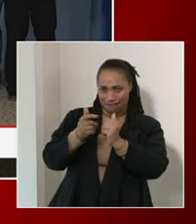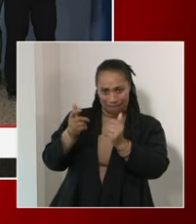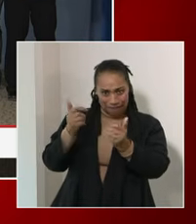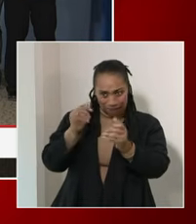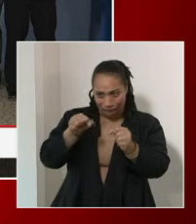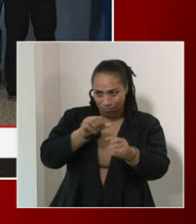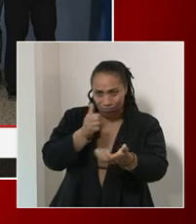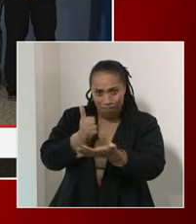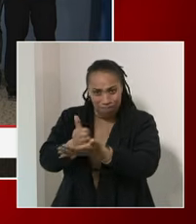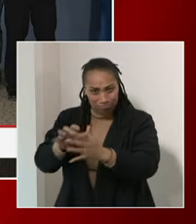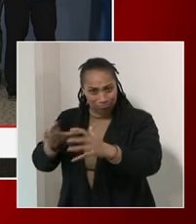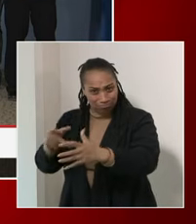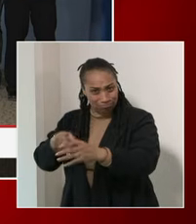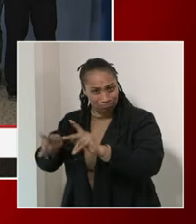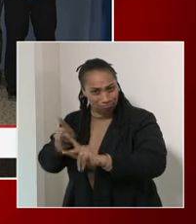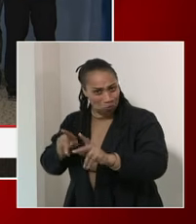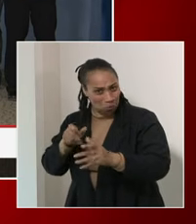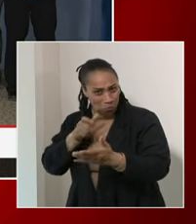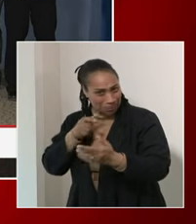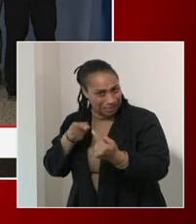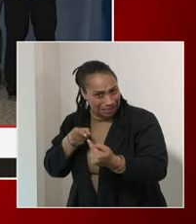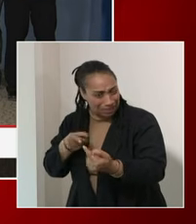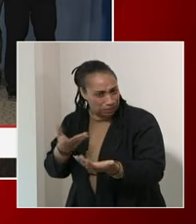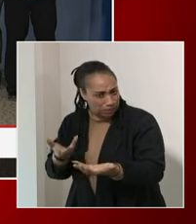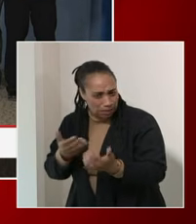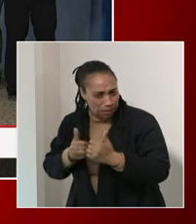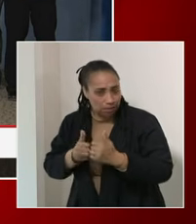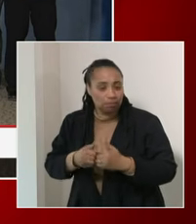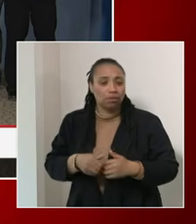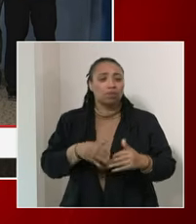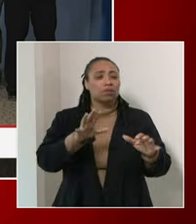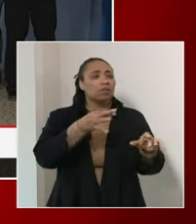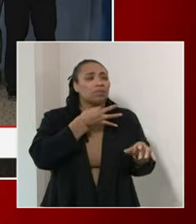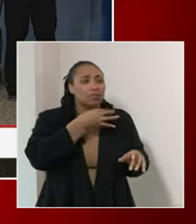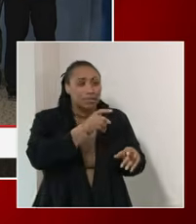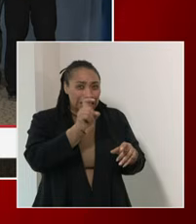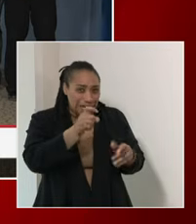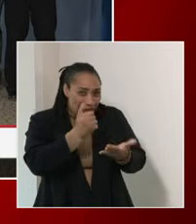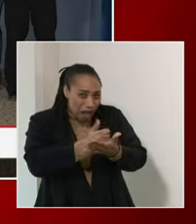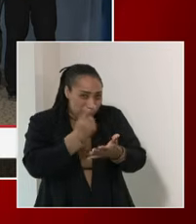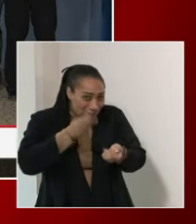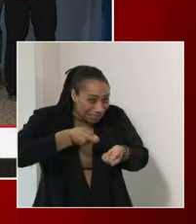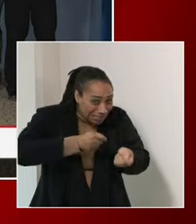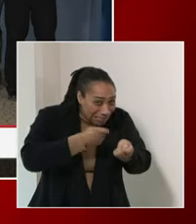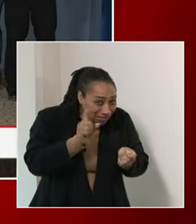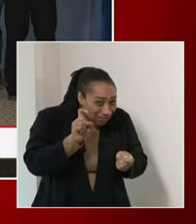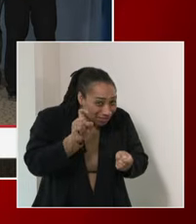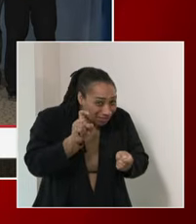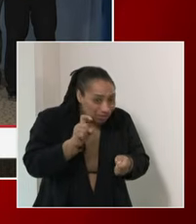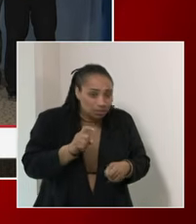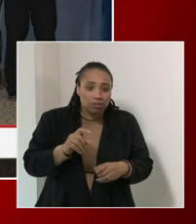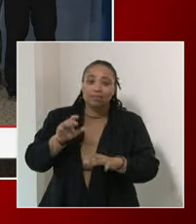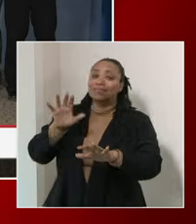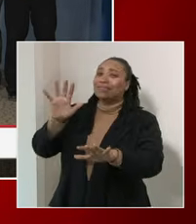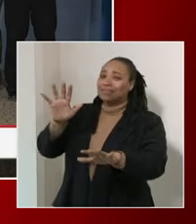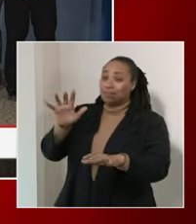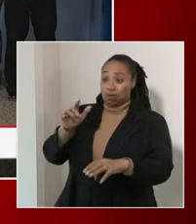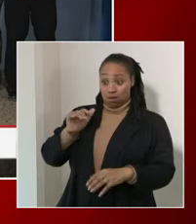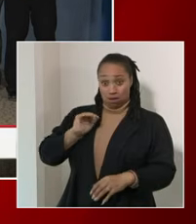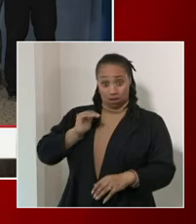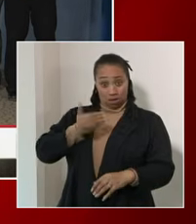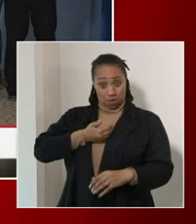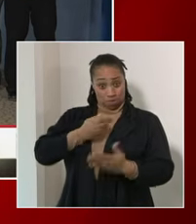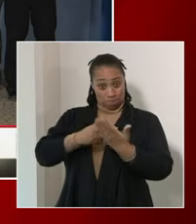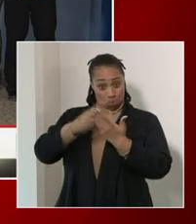that? For needing help to dig out, the program that we have available is our